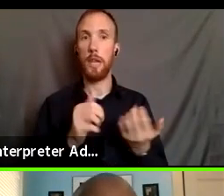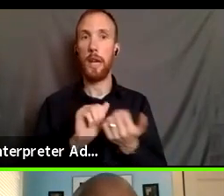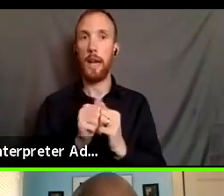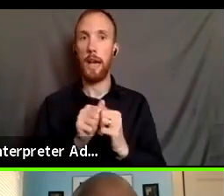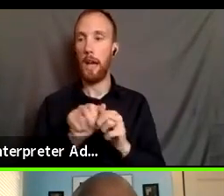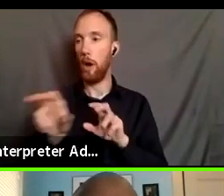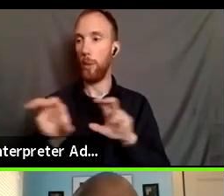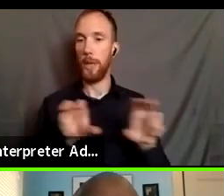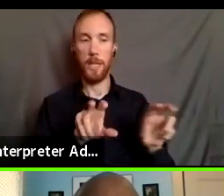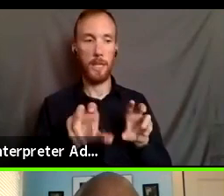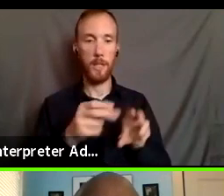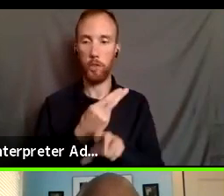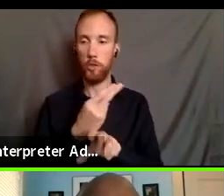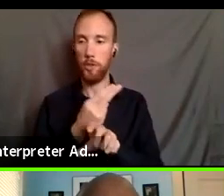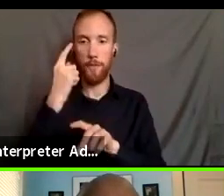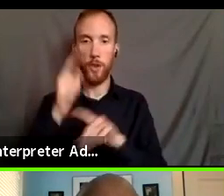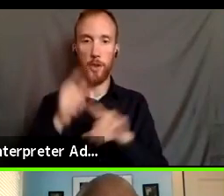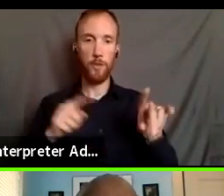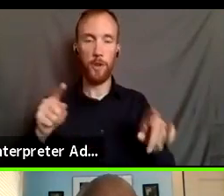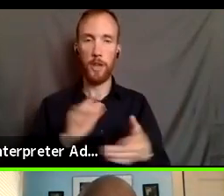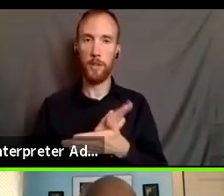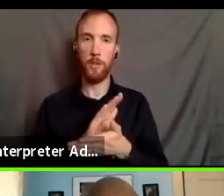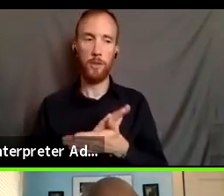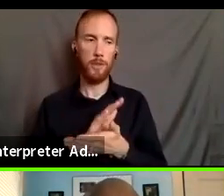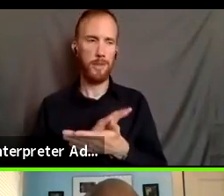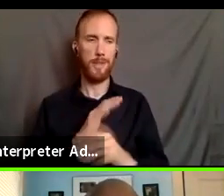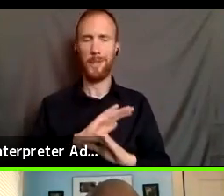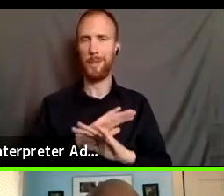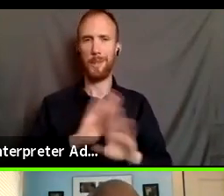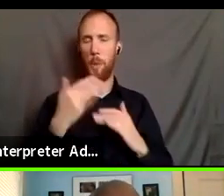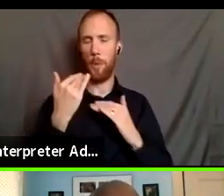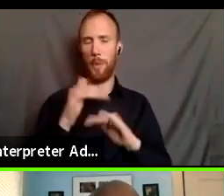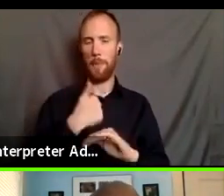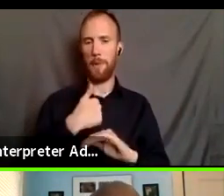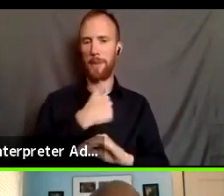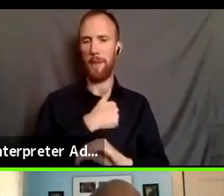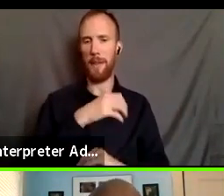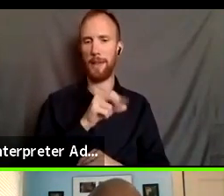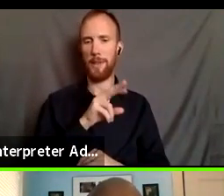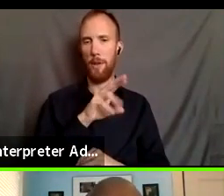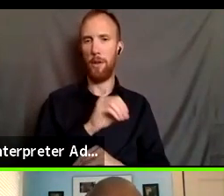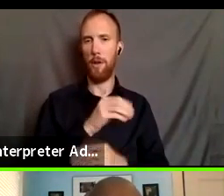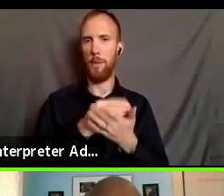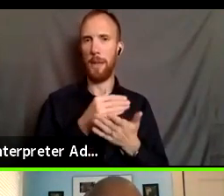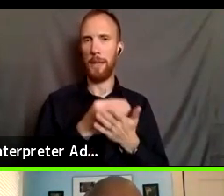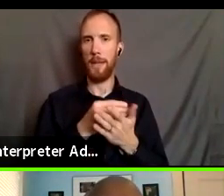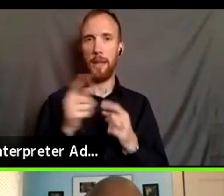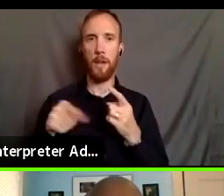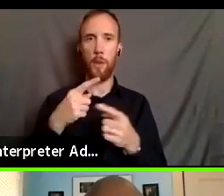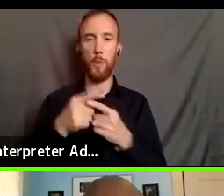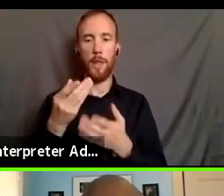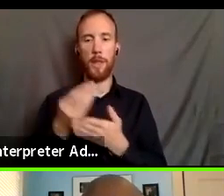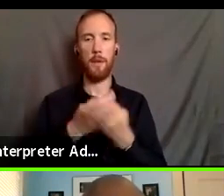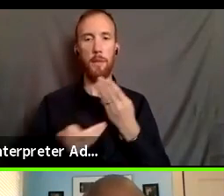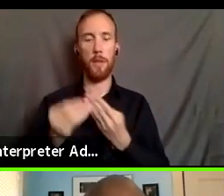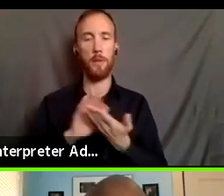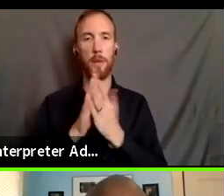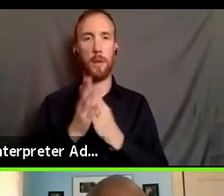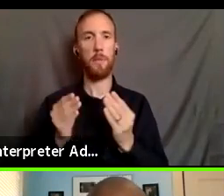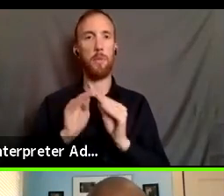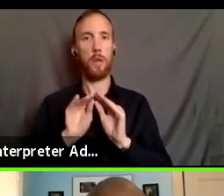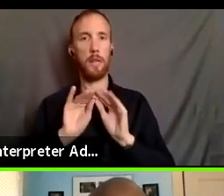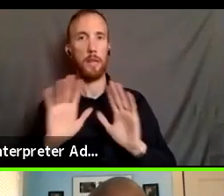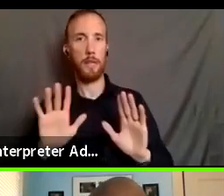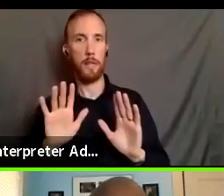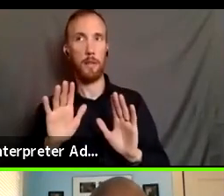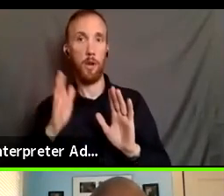sro money you know it's like as as the budget gets budget position gets uh much more clearer down the road especially hopefully for next